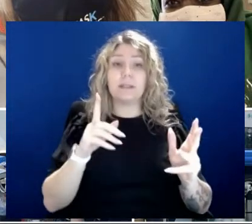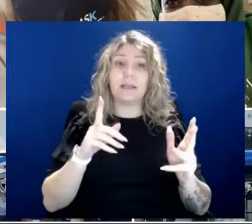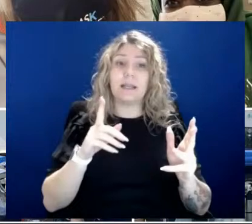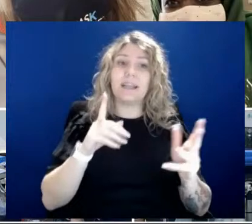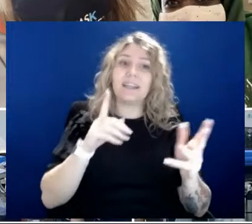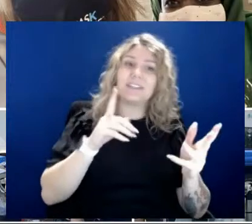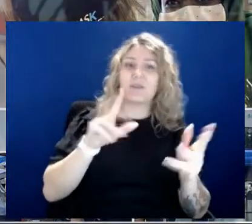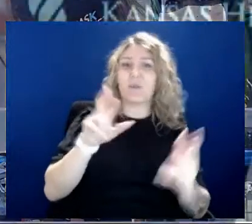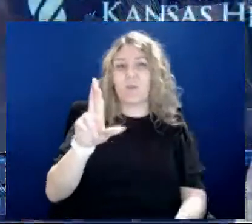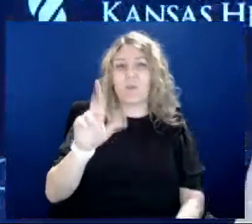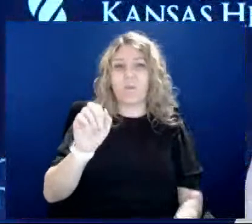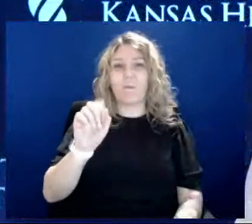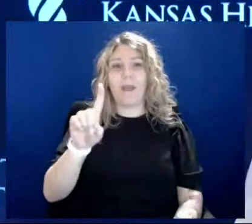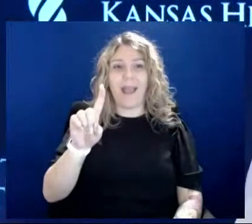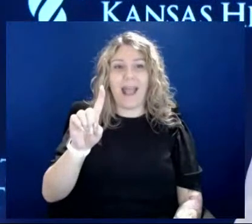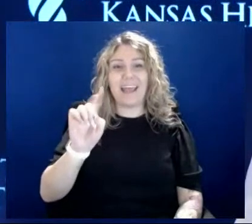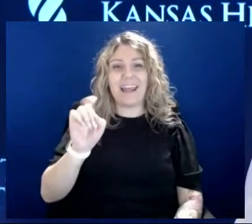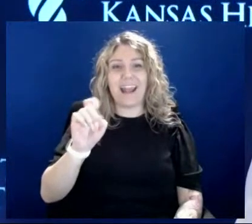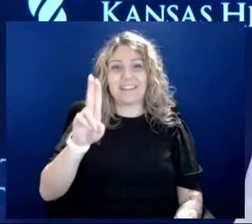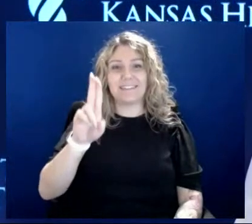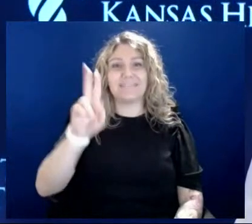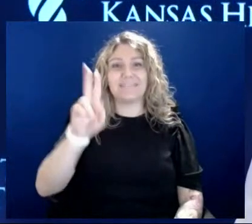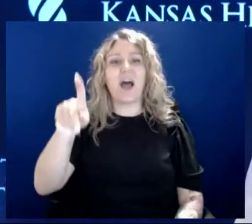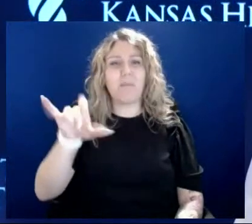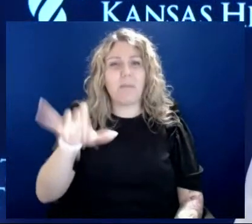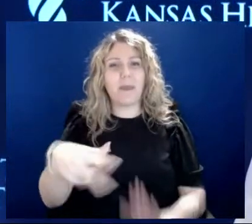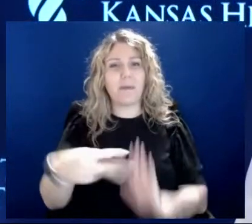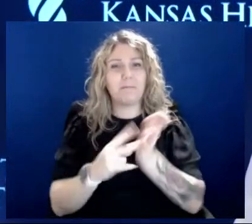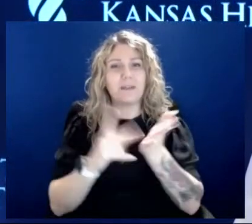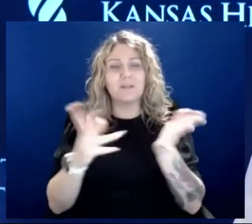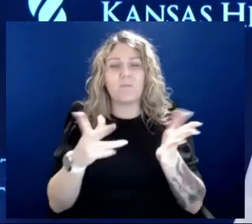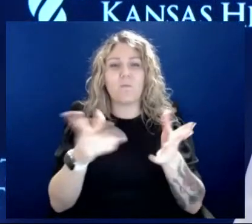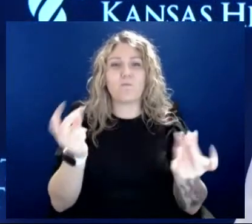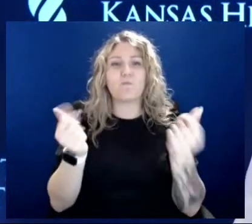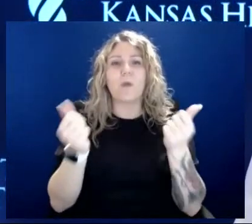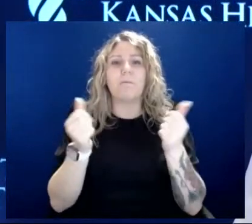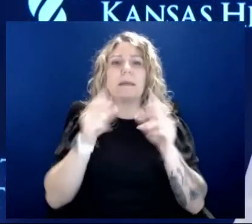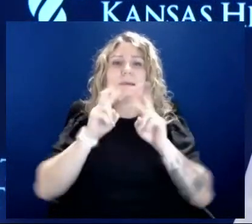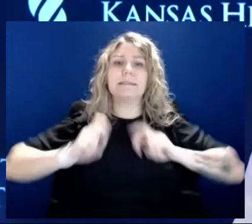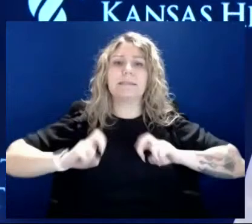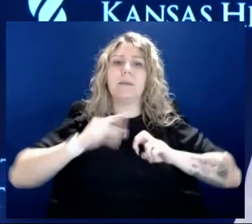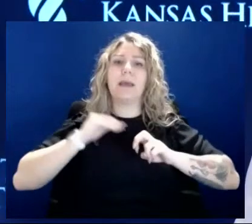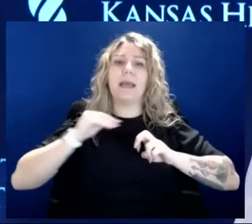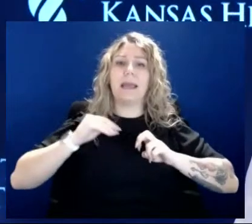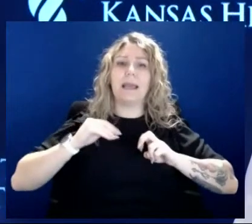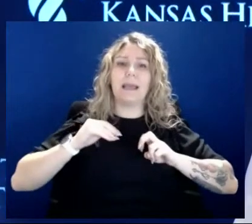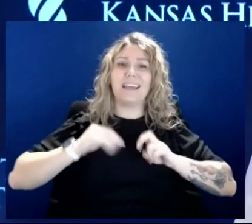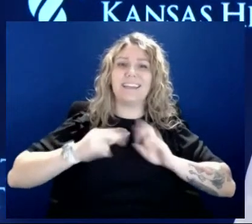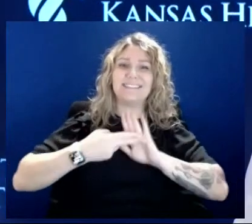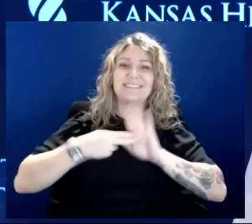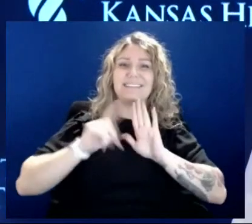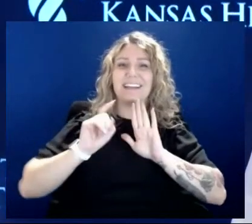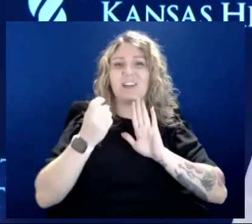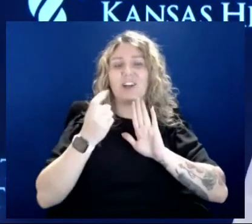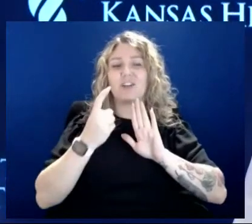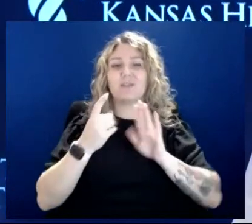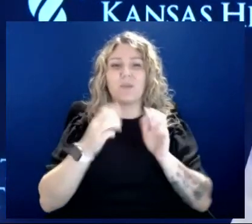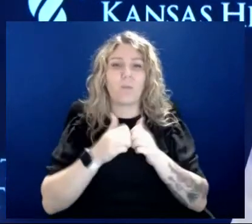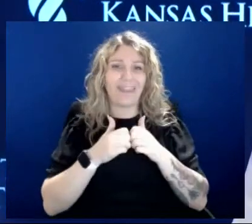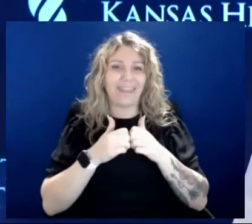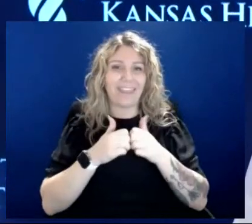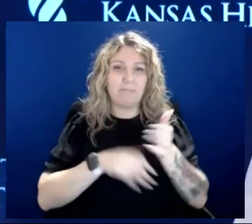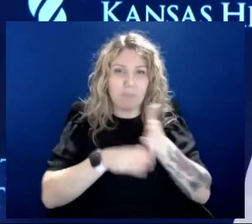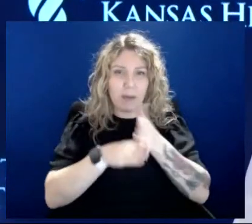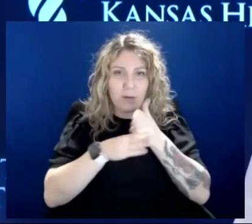RADx Up stands for Rapid Assessment of Diagnostics in Underserved Populations. That